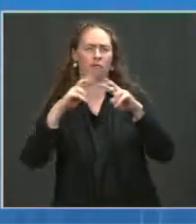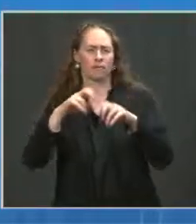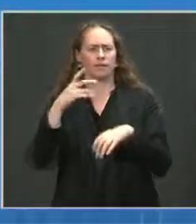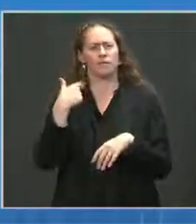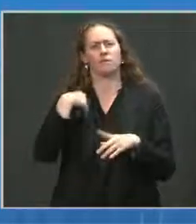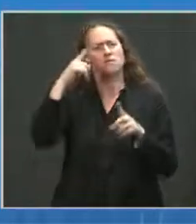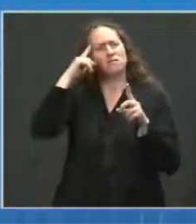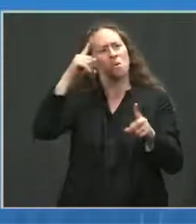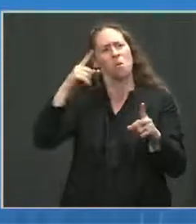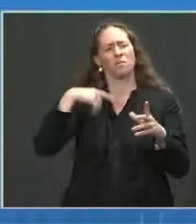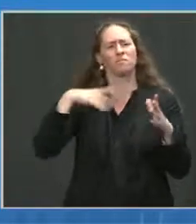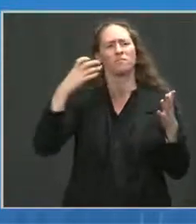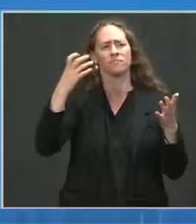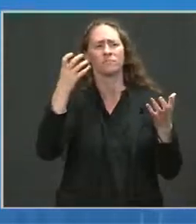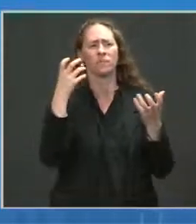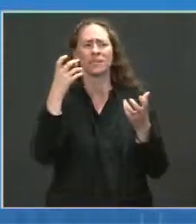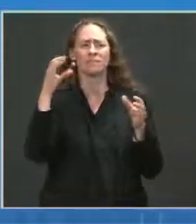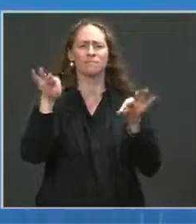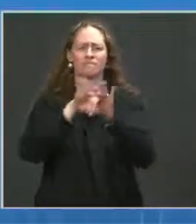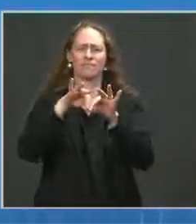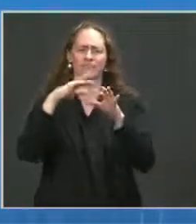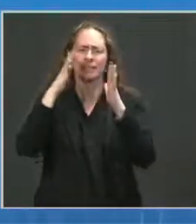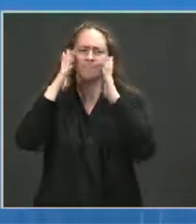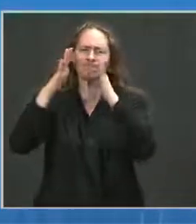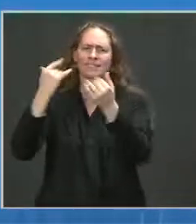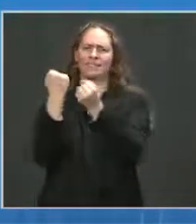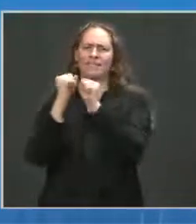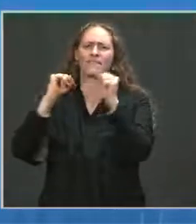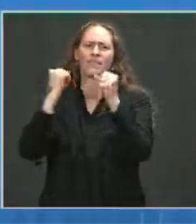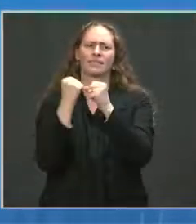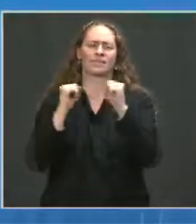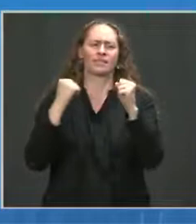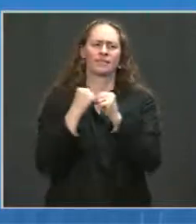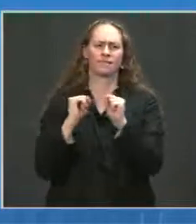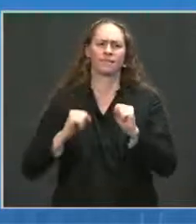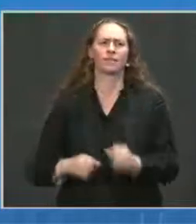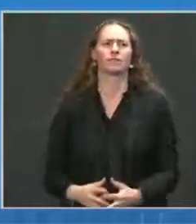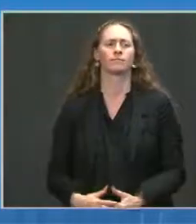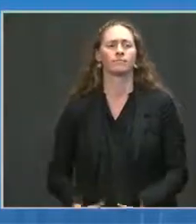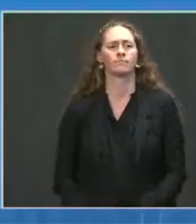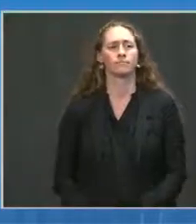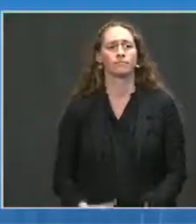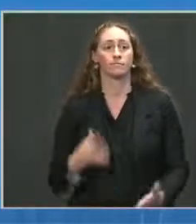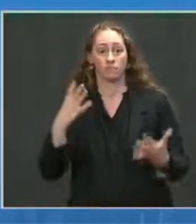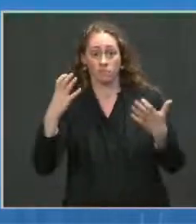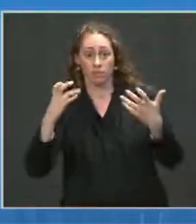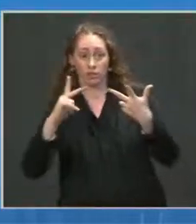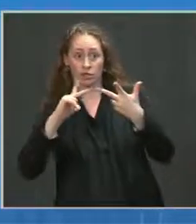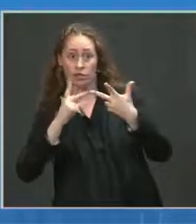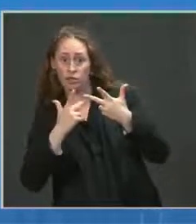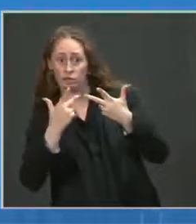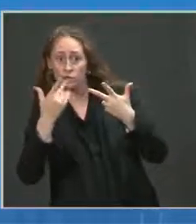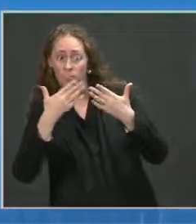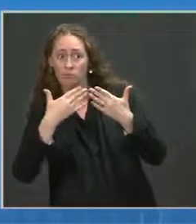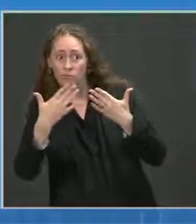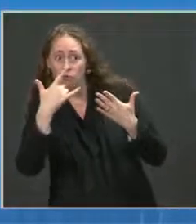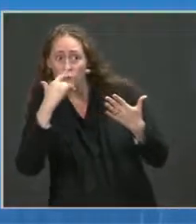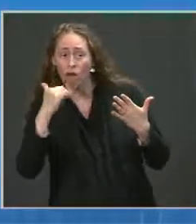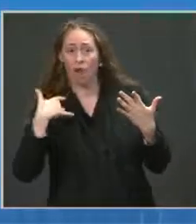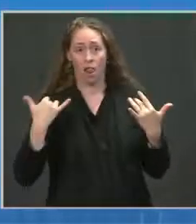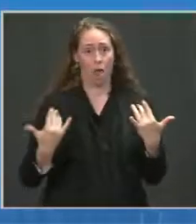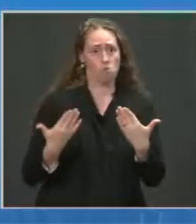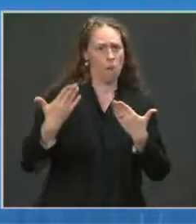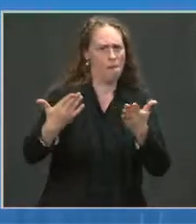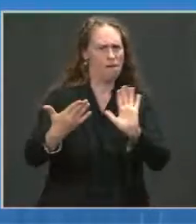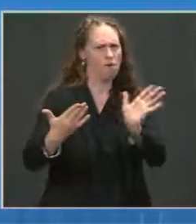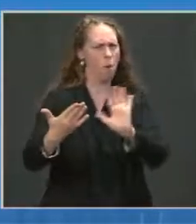on the safety side. If people have taken the initiative to get their third shot, again, not yet recommended, but we have the capacity